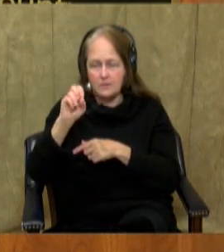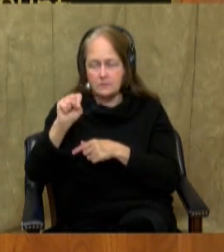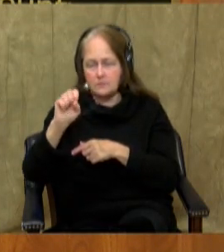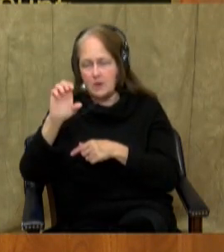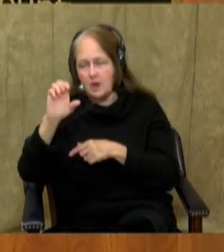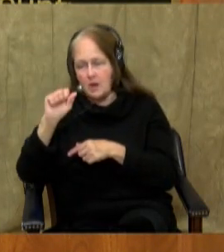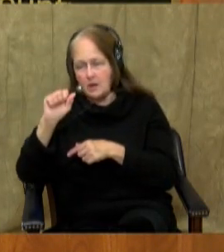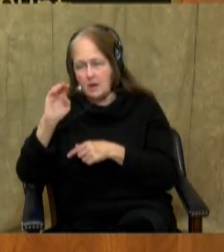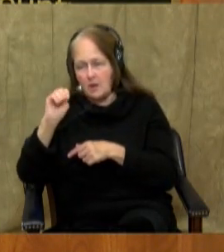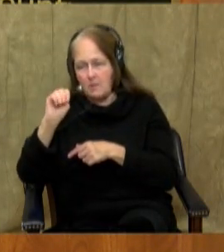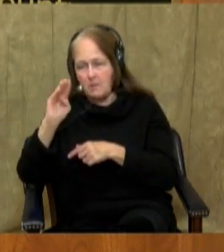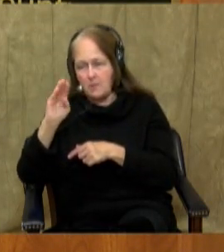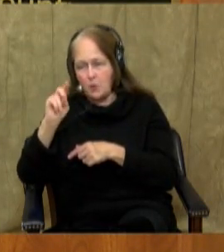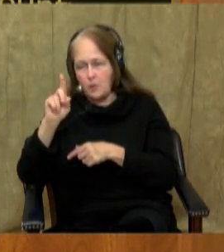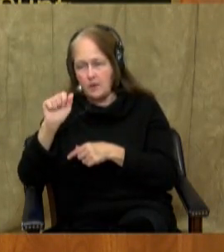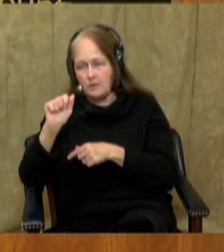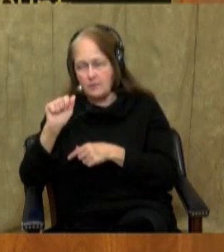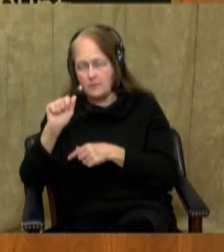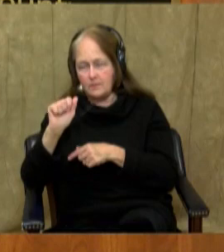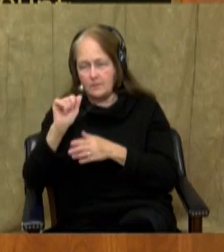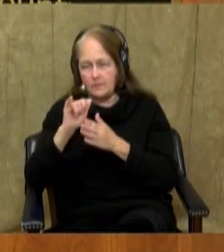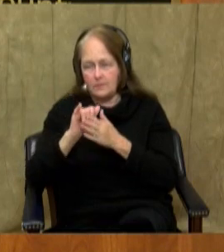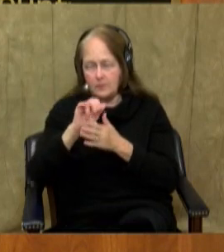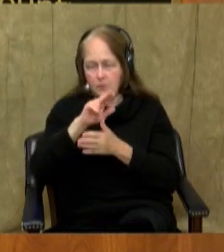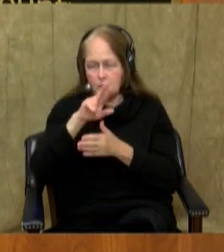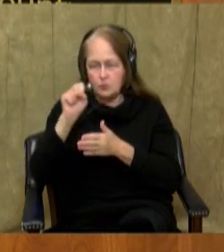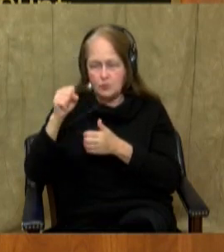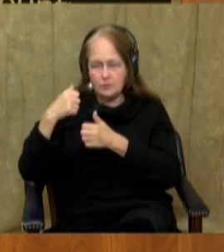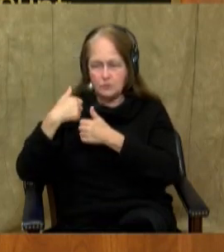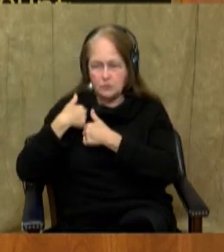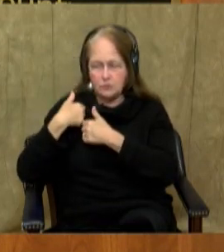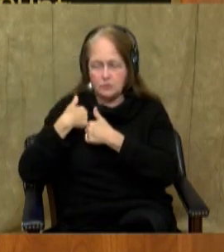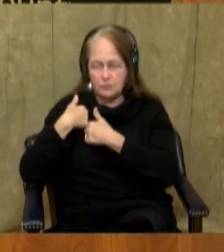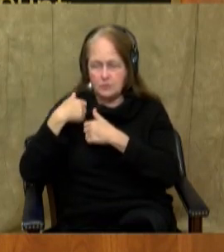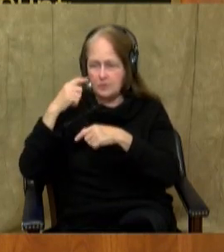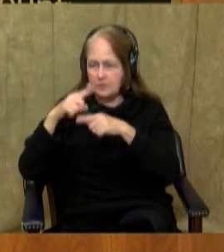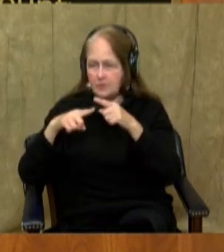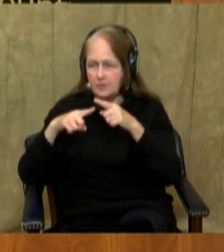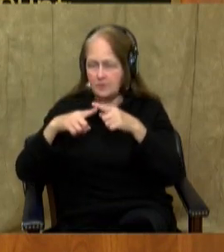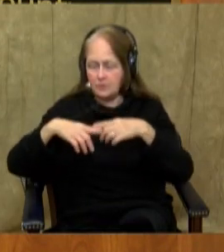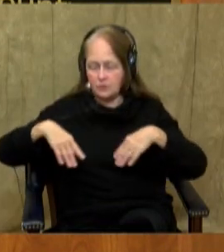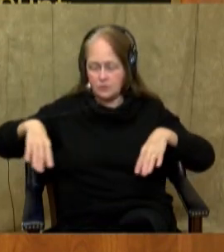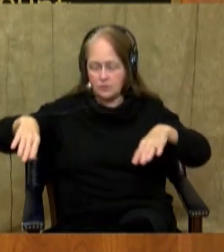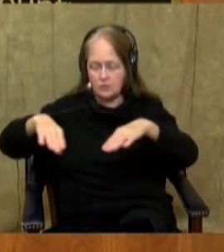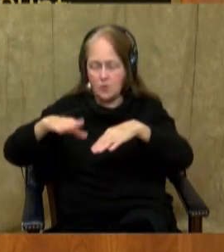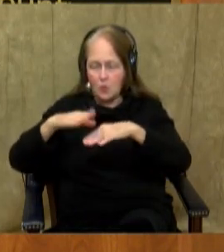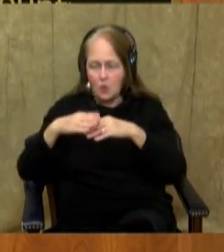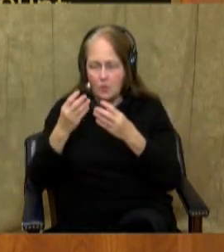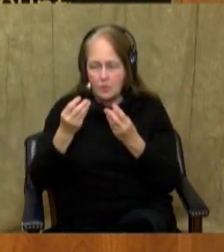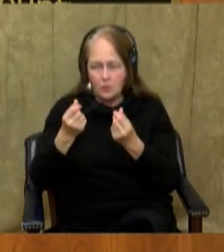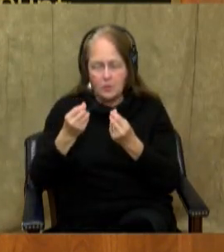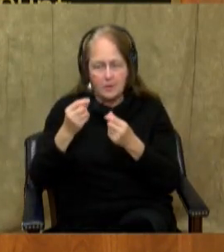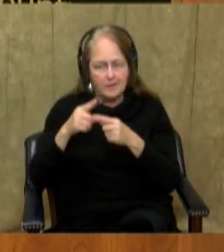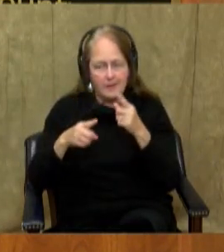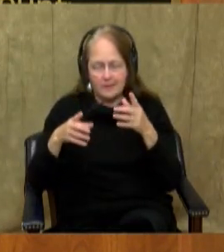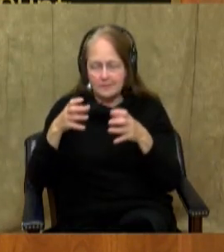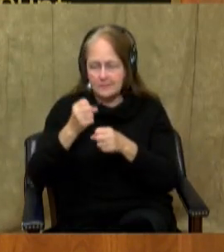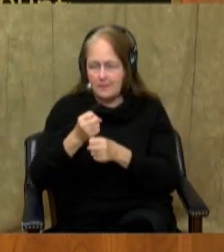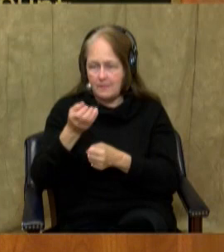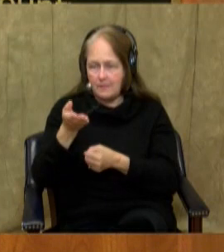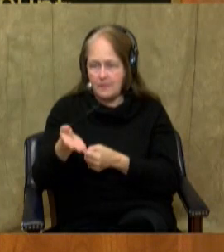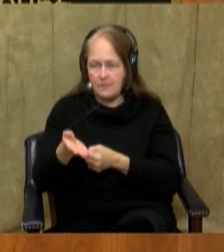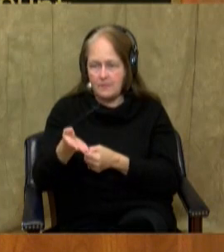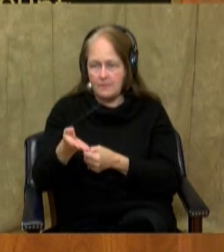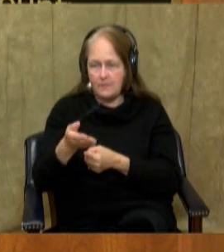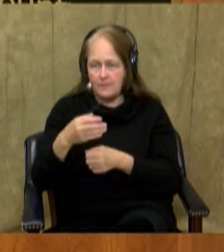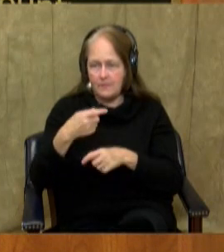Cambodia, places like that. So the U.S. soldiers could not surround it on the ground. So what they ended up doing